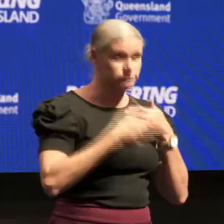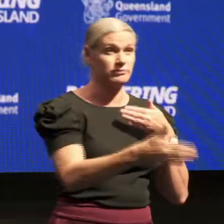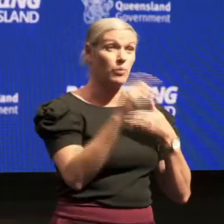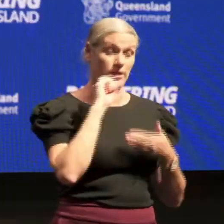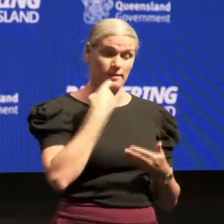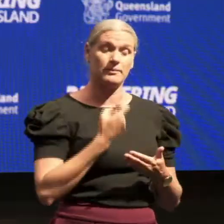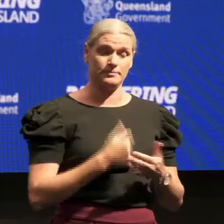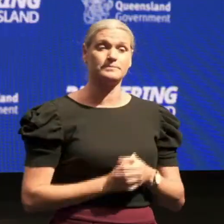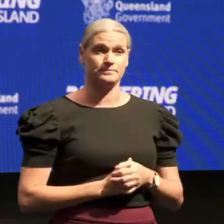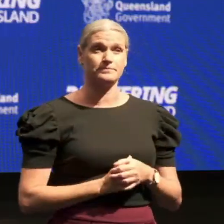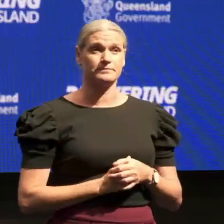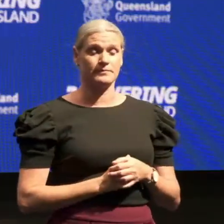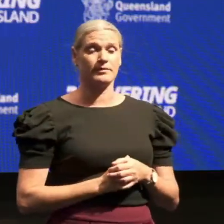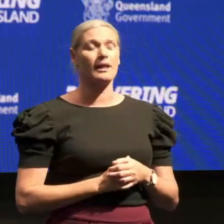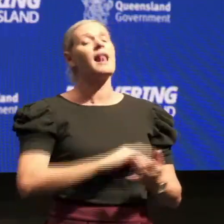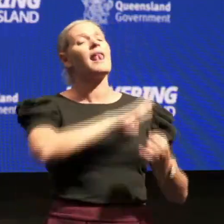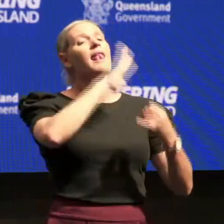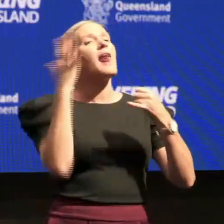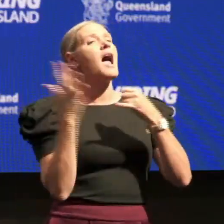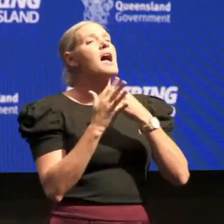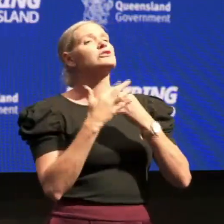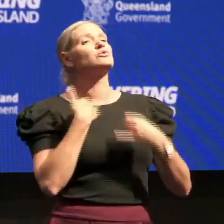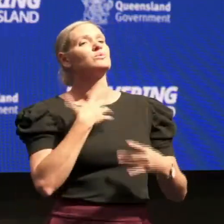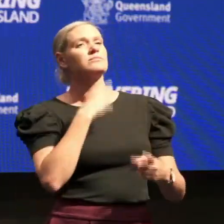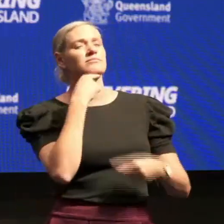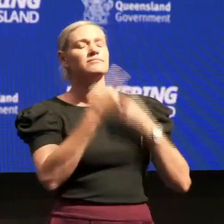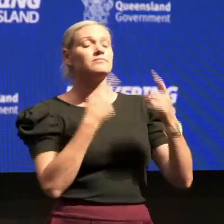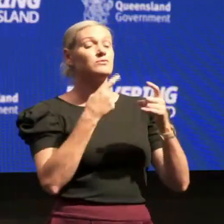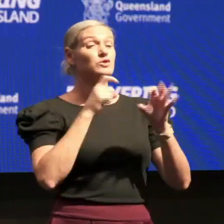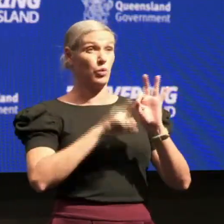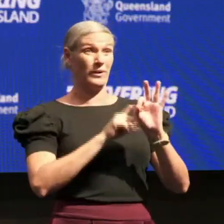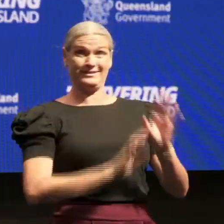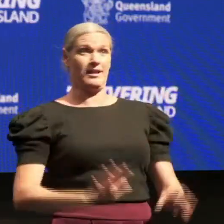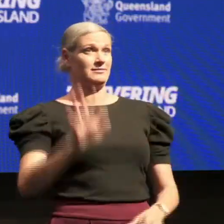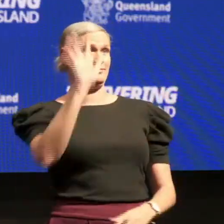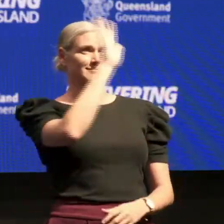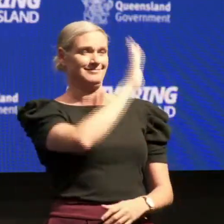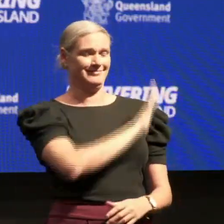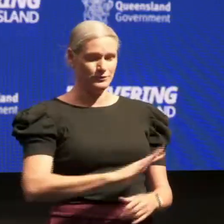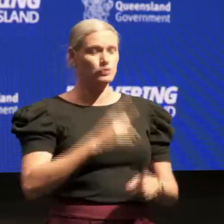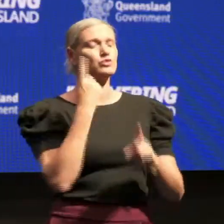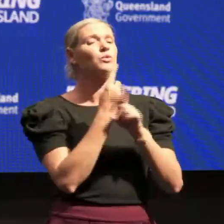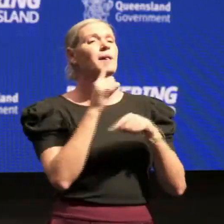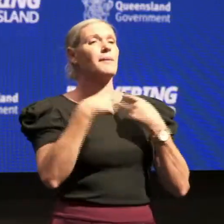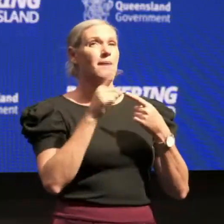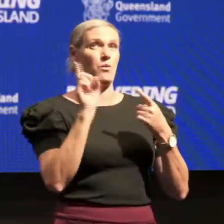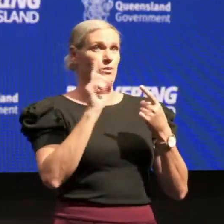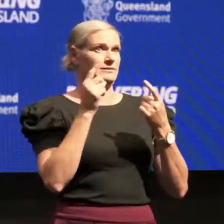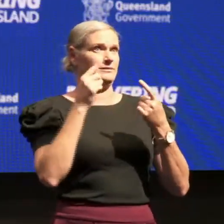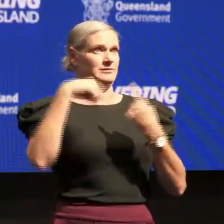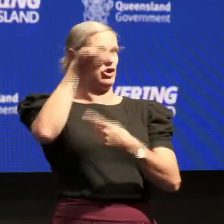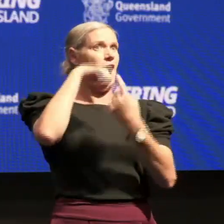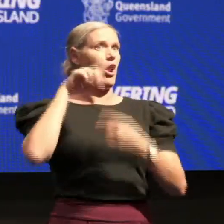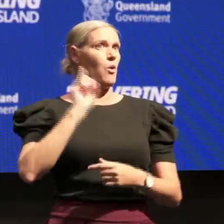So finally, just to Queenslanders regarding this system.